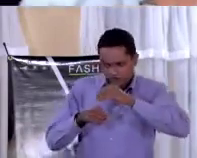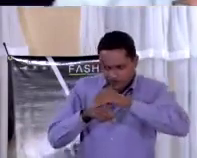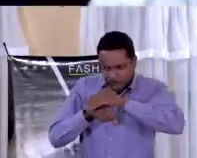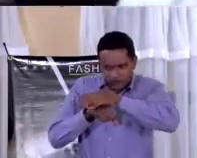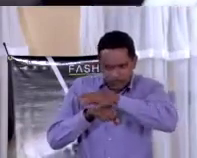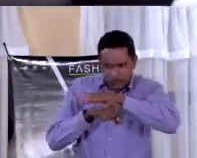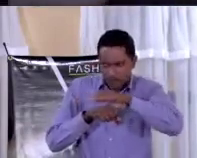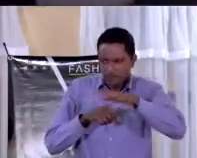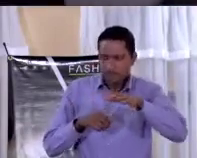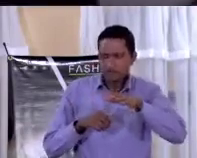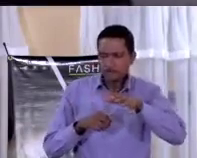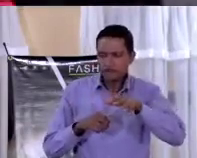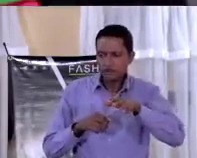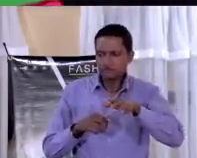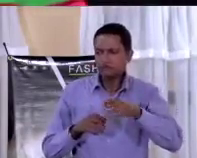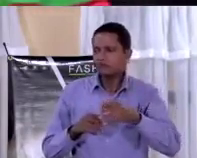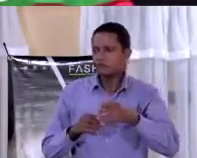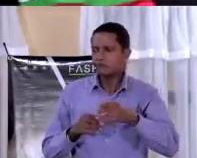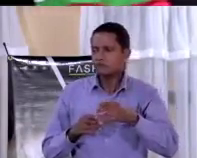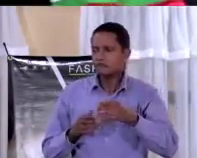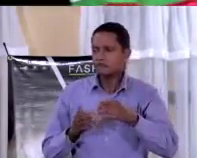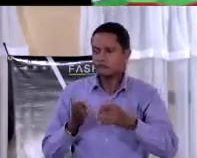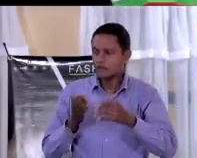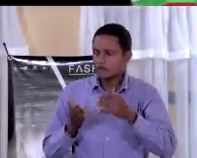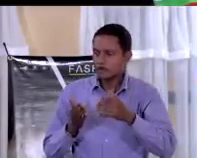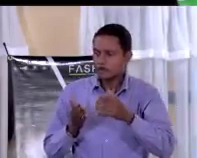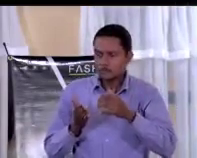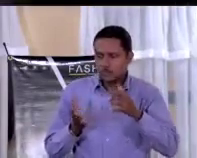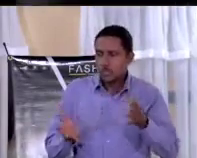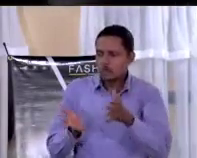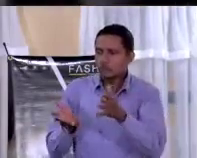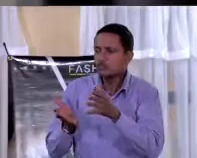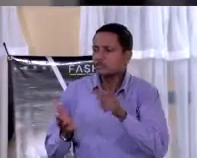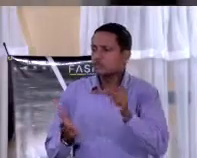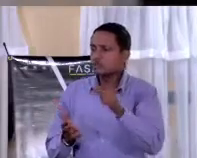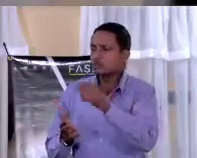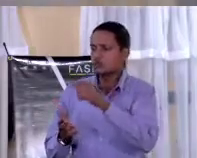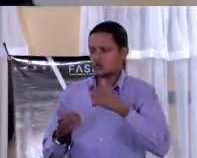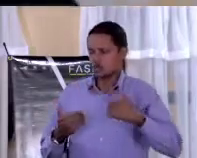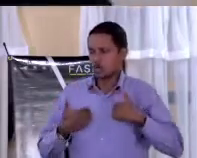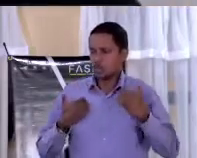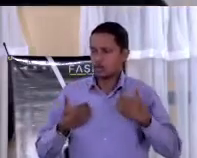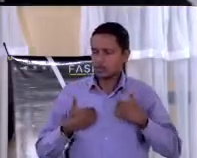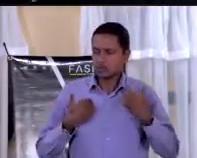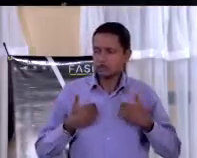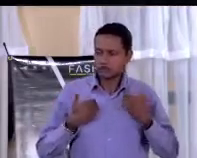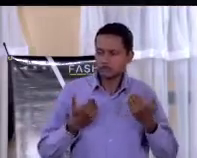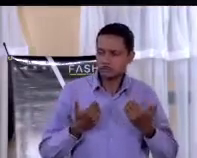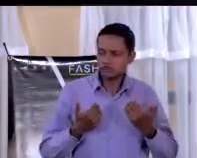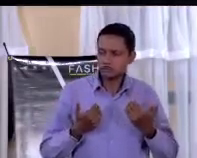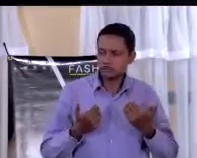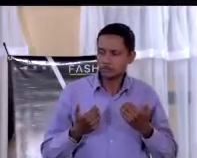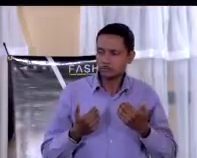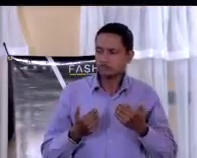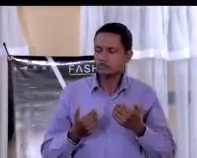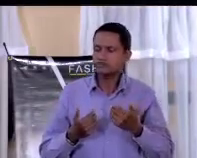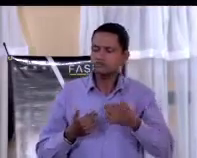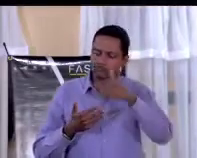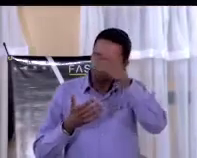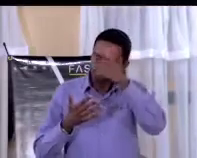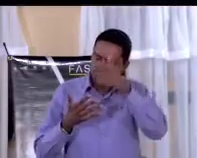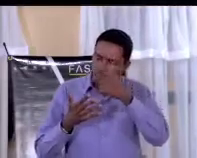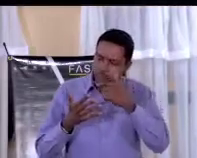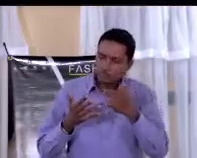applying influence, you know, at least put into the younger minds from an earlier stage, the things that we want to